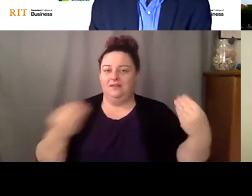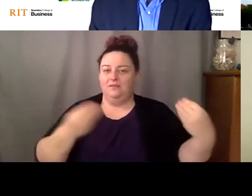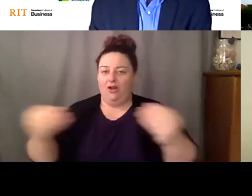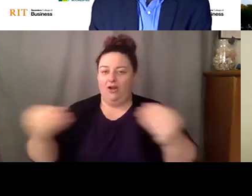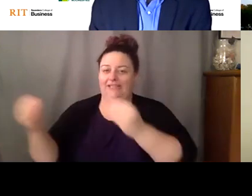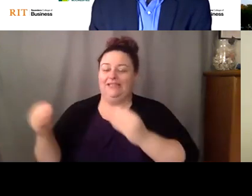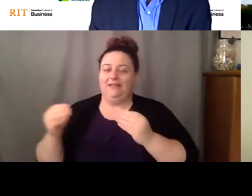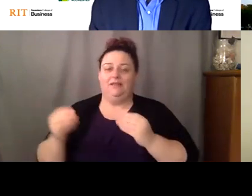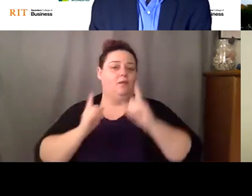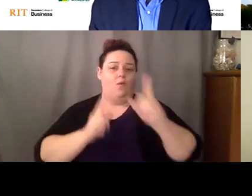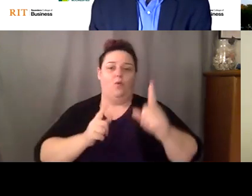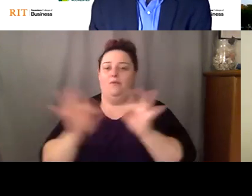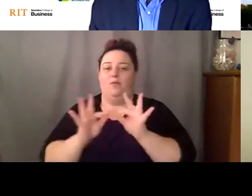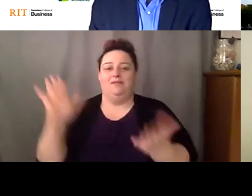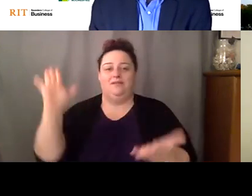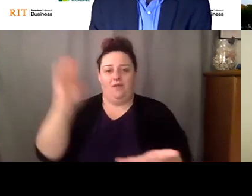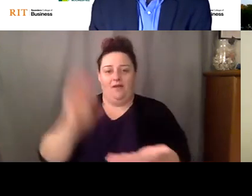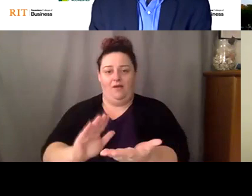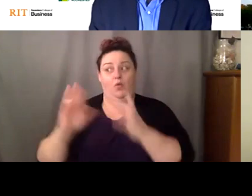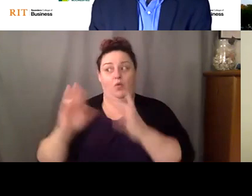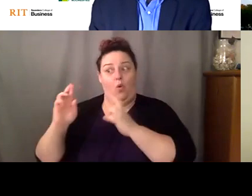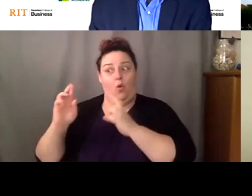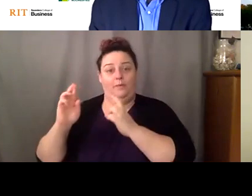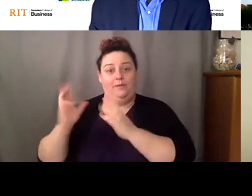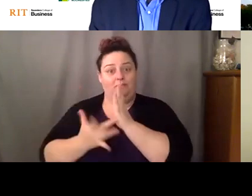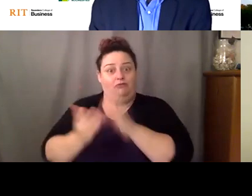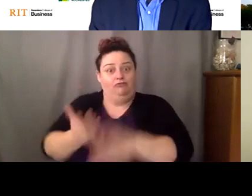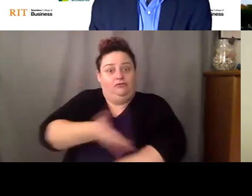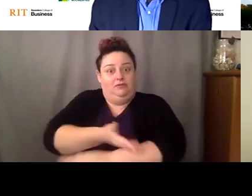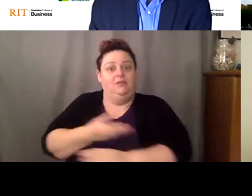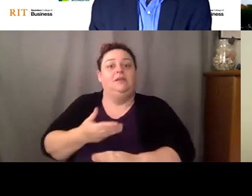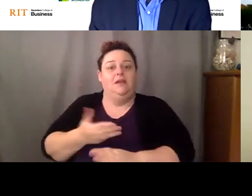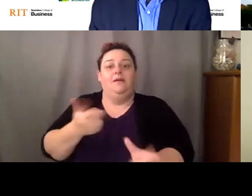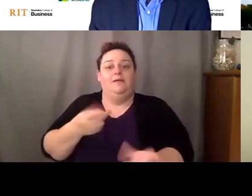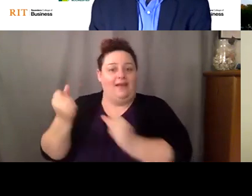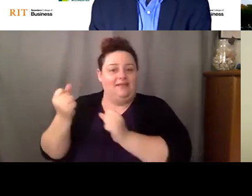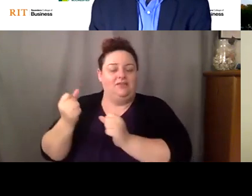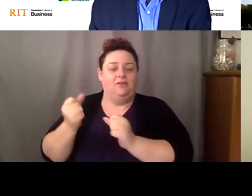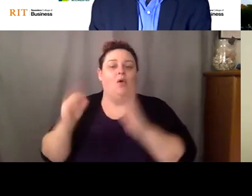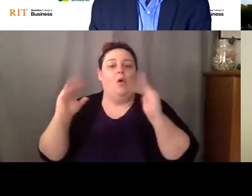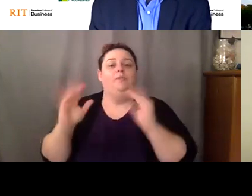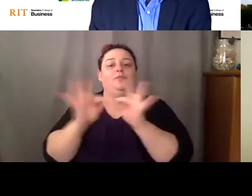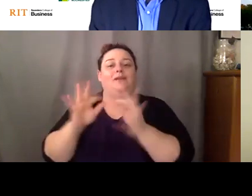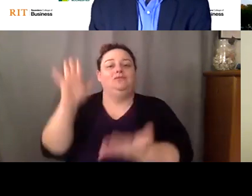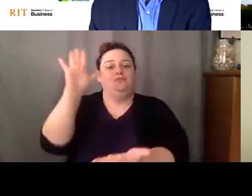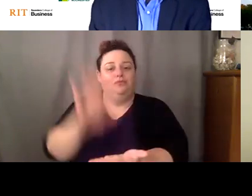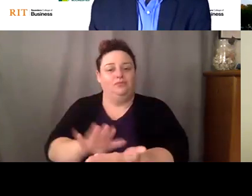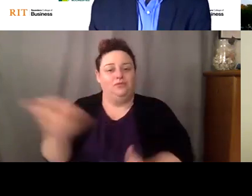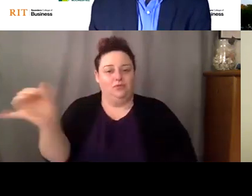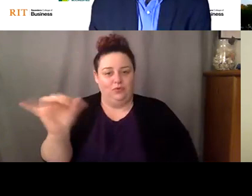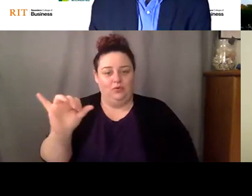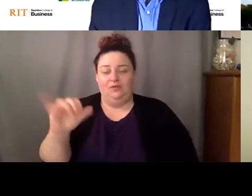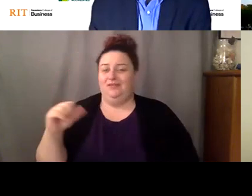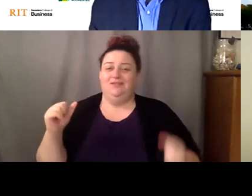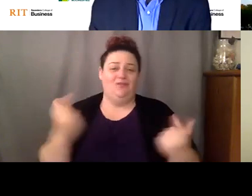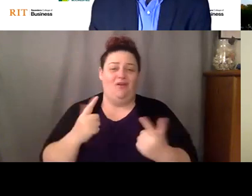come down in price. And, you know, we're hoping that the technology, as it gets better and faster, it'll also get less expensive, because, you know, all groups can't